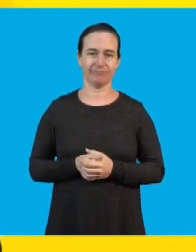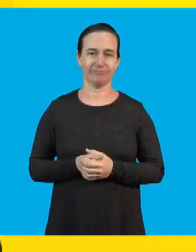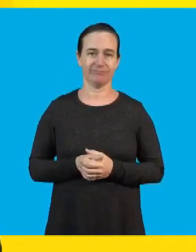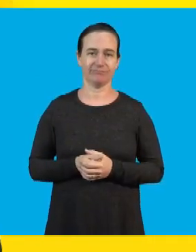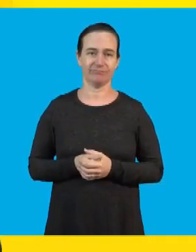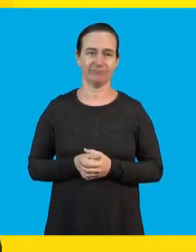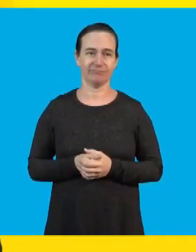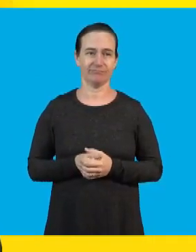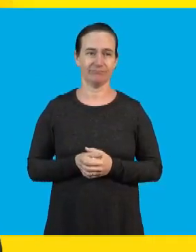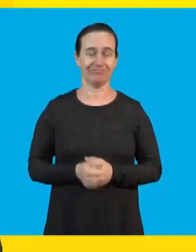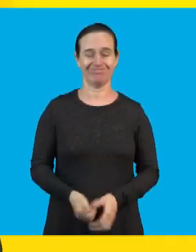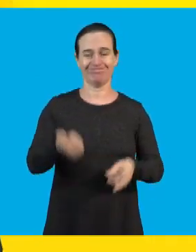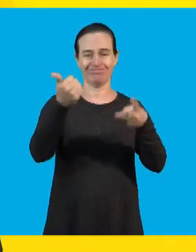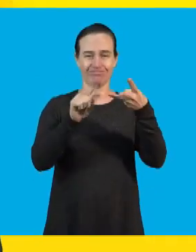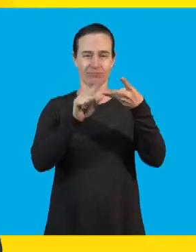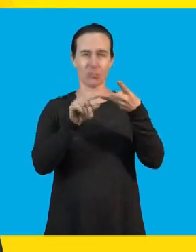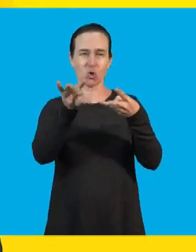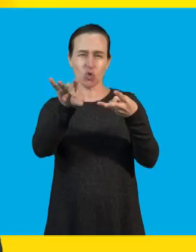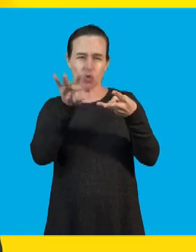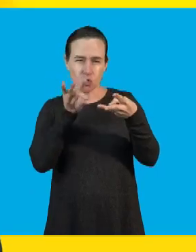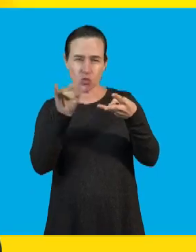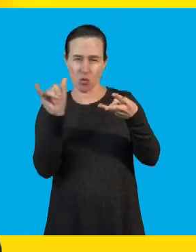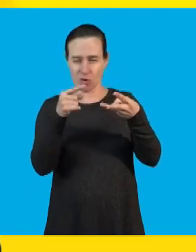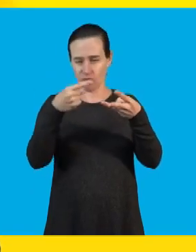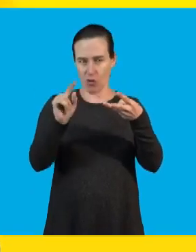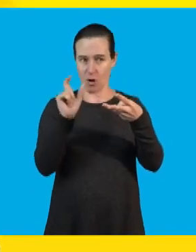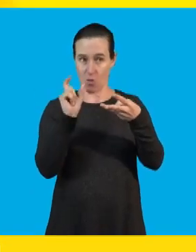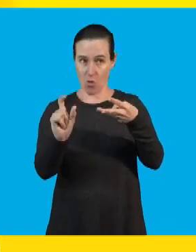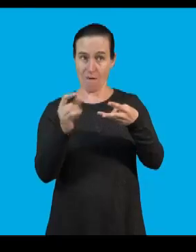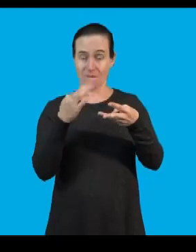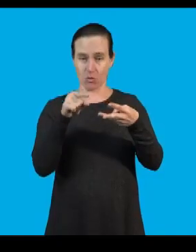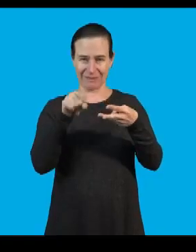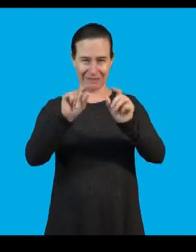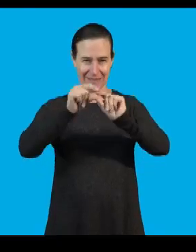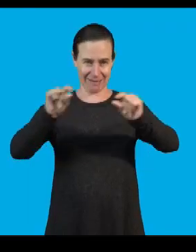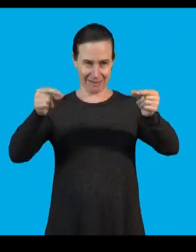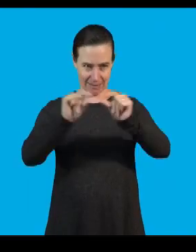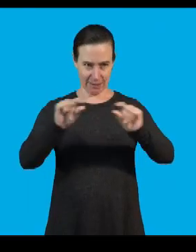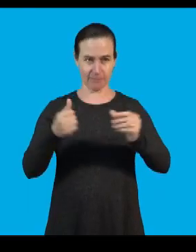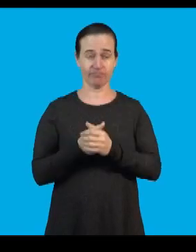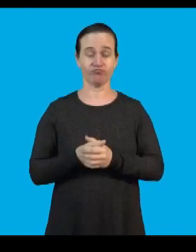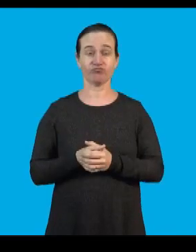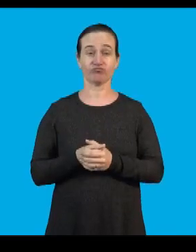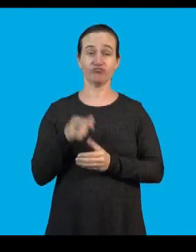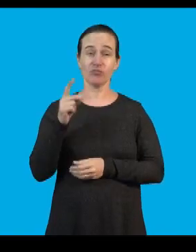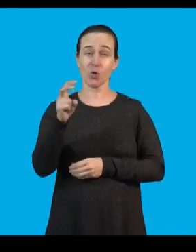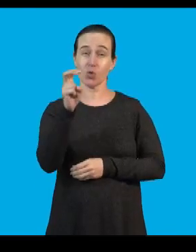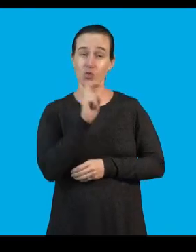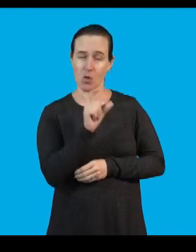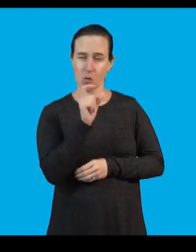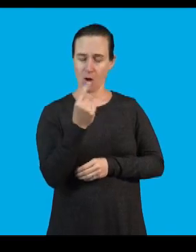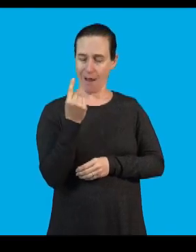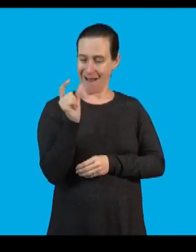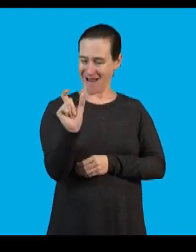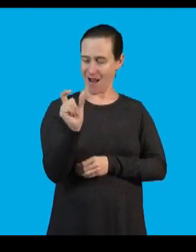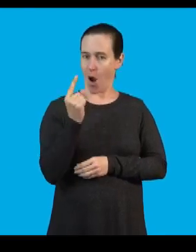similar age, all right? So we're moving on. Choose the correct word to complete the